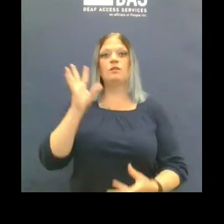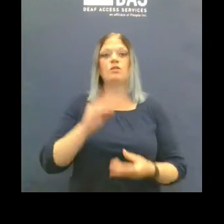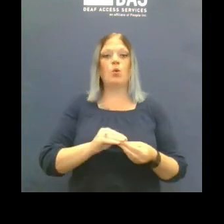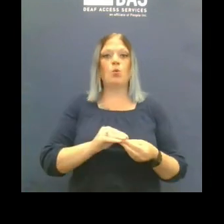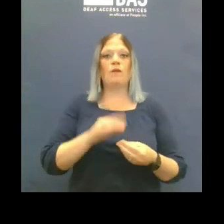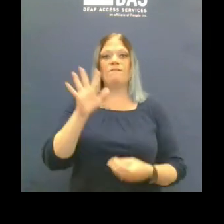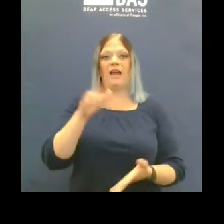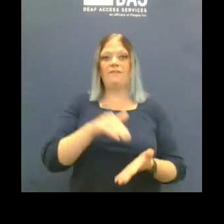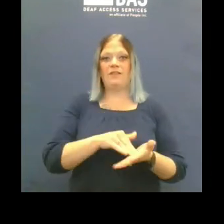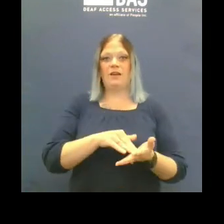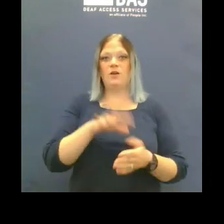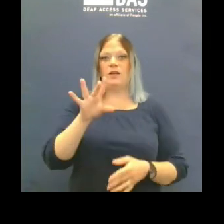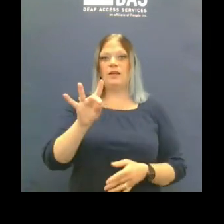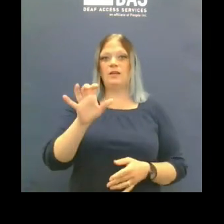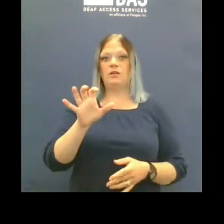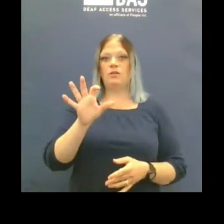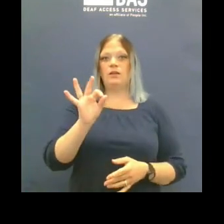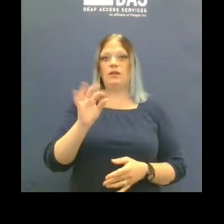of